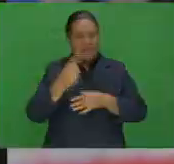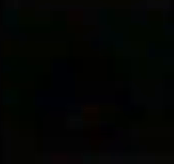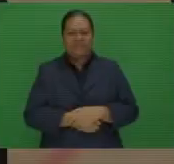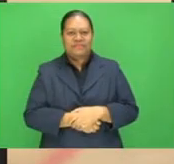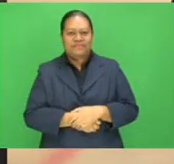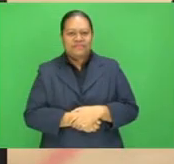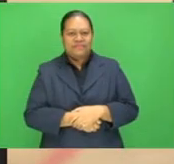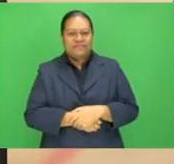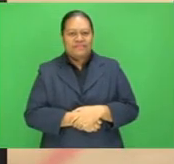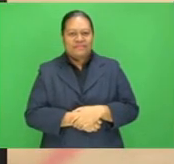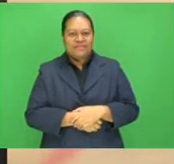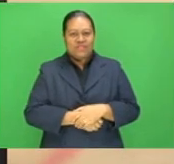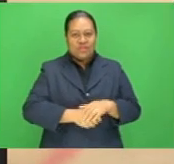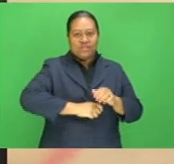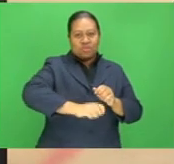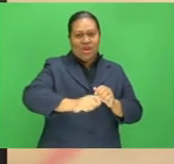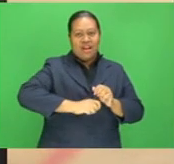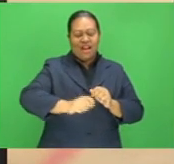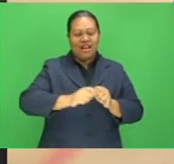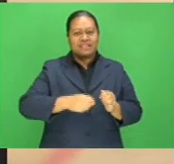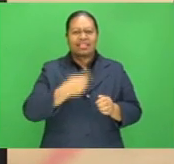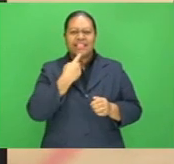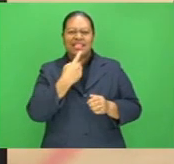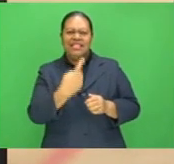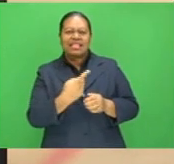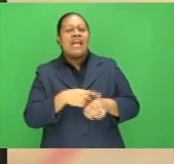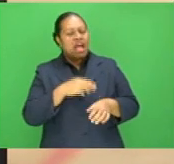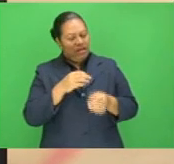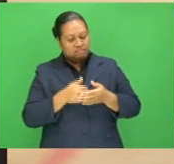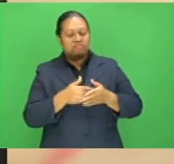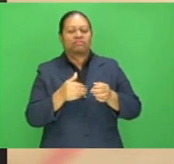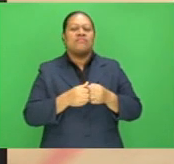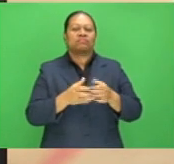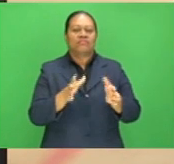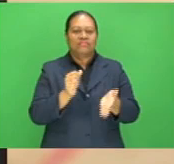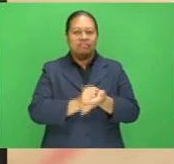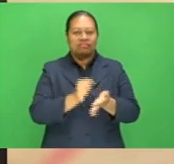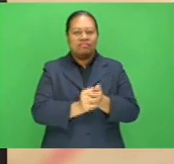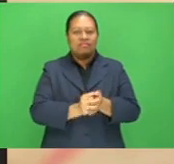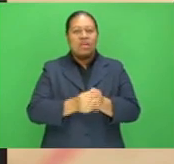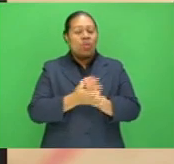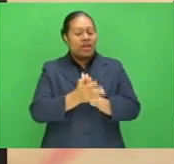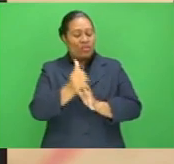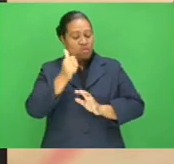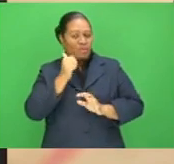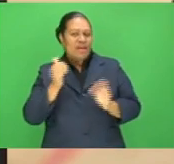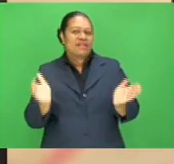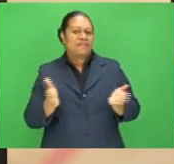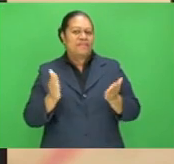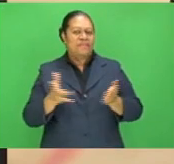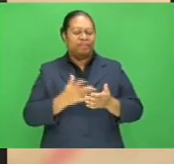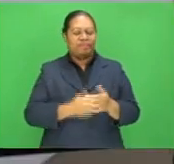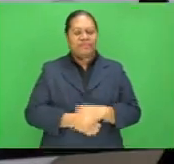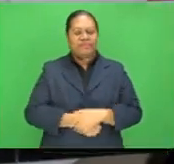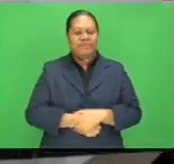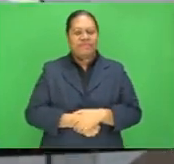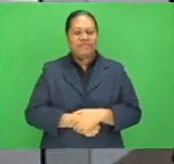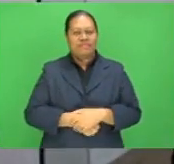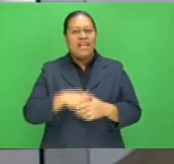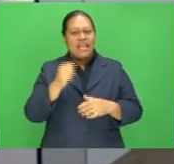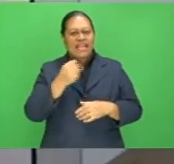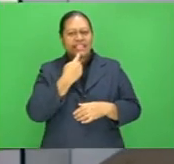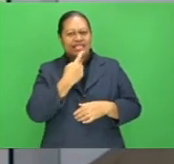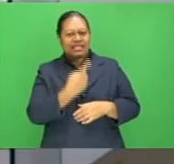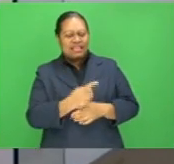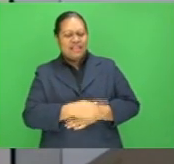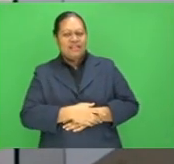NRL. Squash Fiji says the real work begins when they put return-to-play protocols into action. Pleased to be amongst the